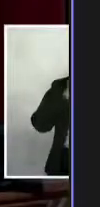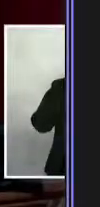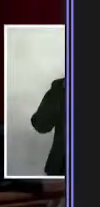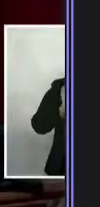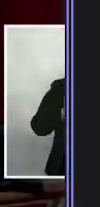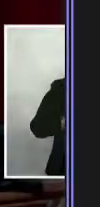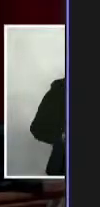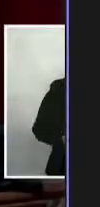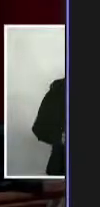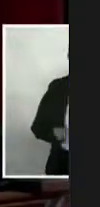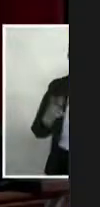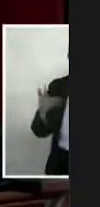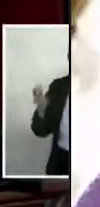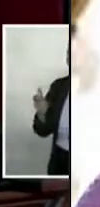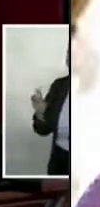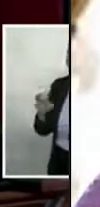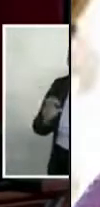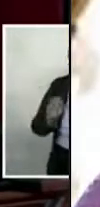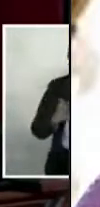Okay. Thank you.